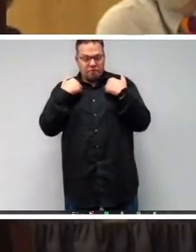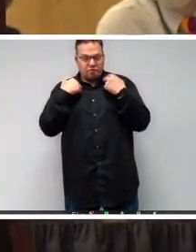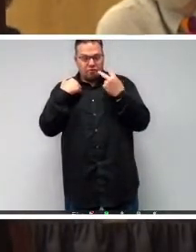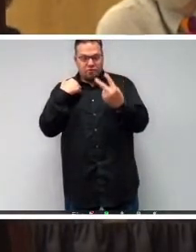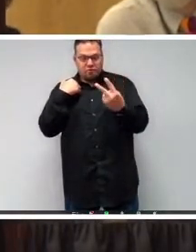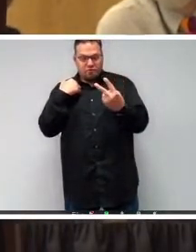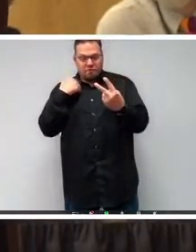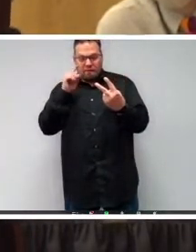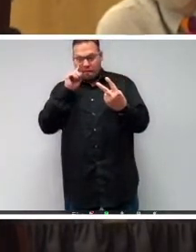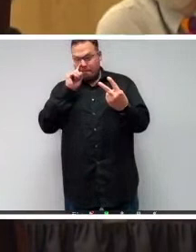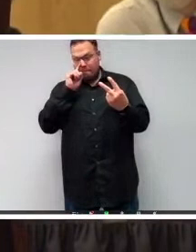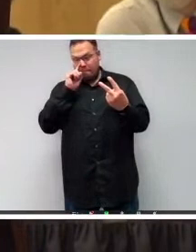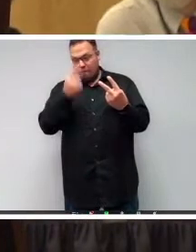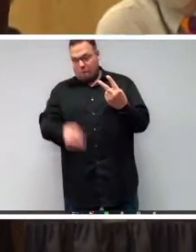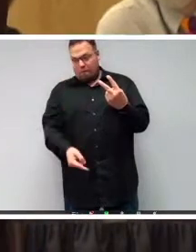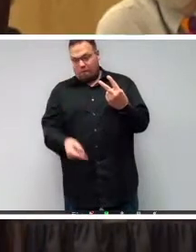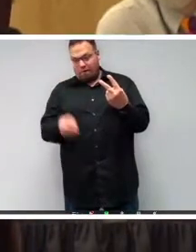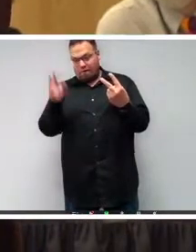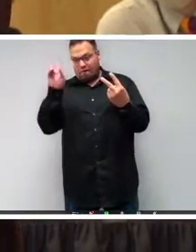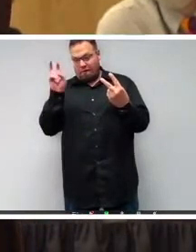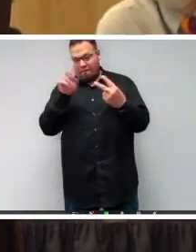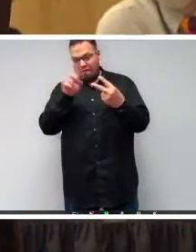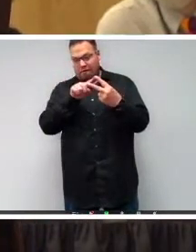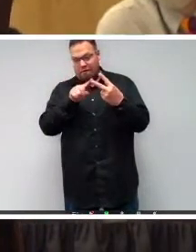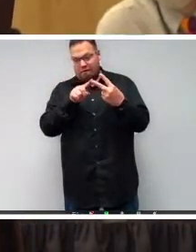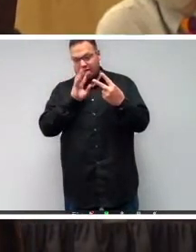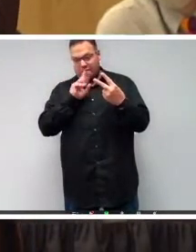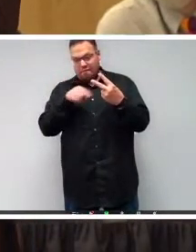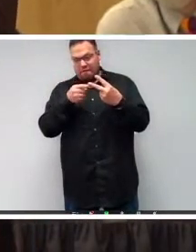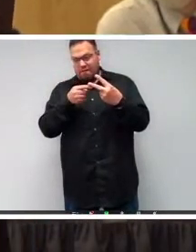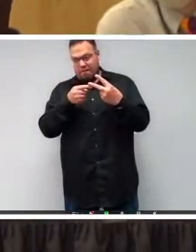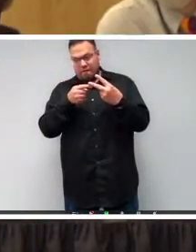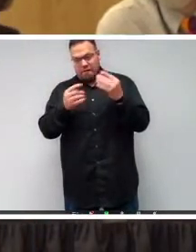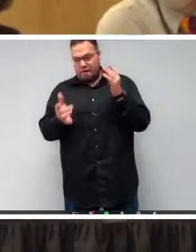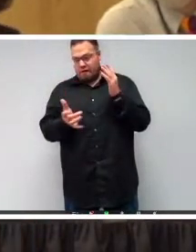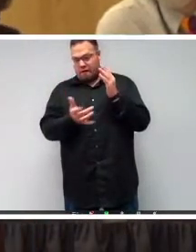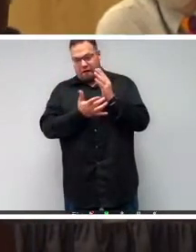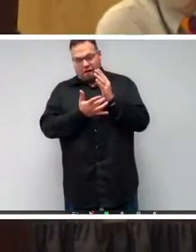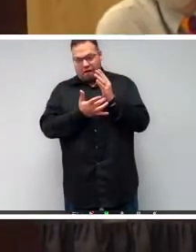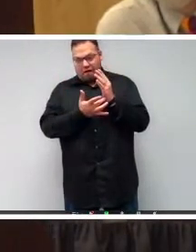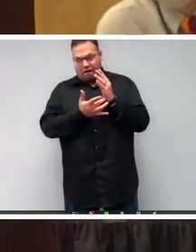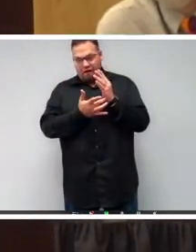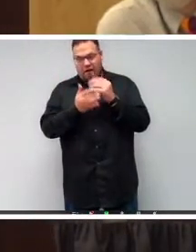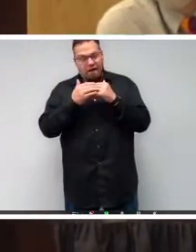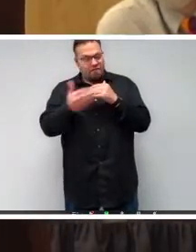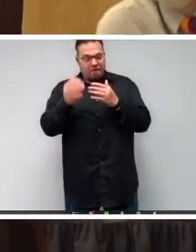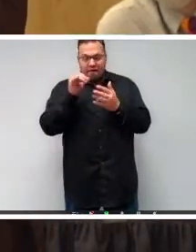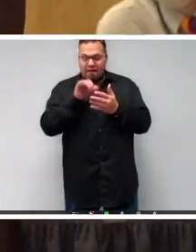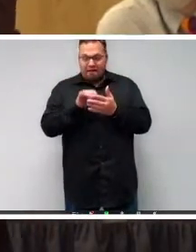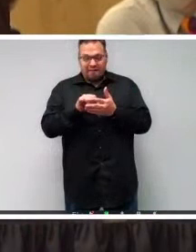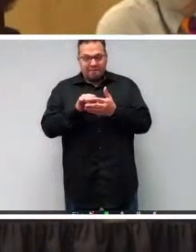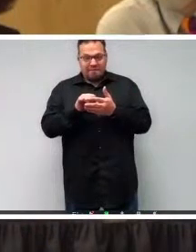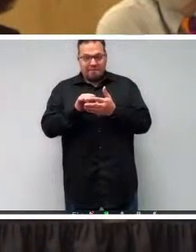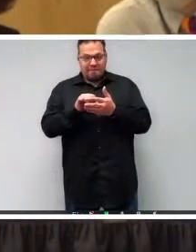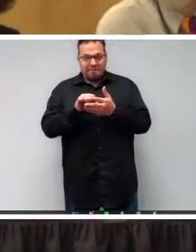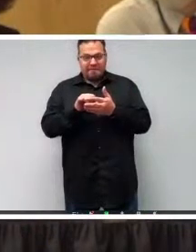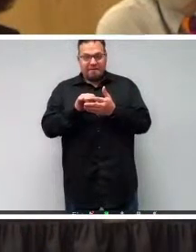boring topics to talk about, very technical. and after that